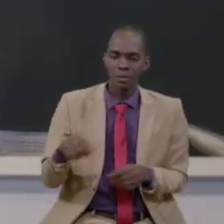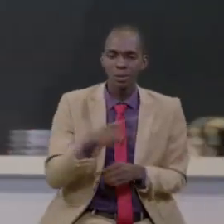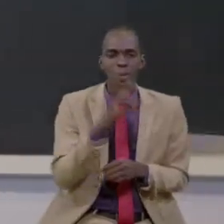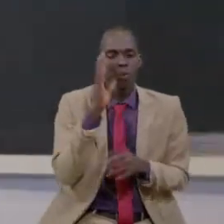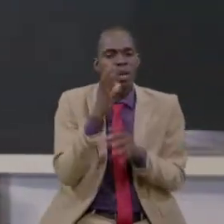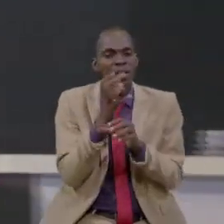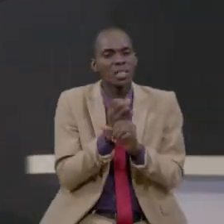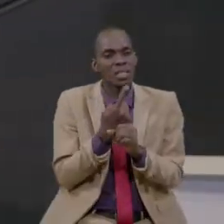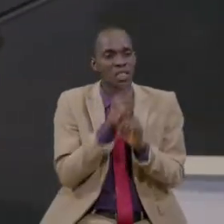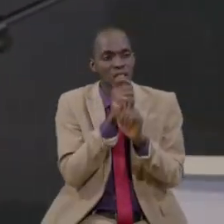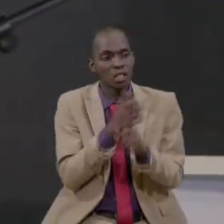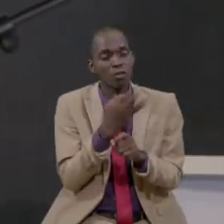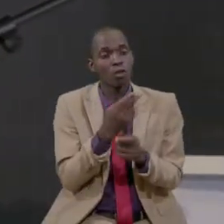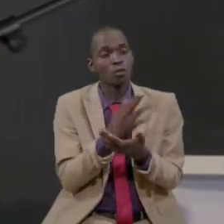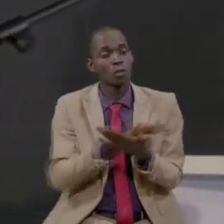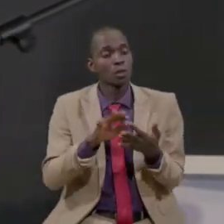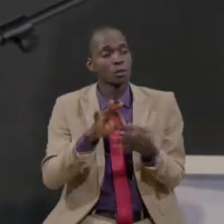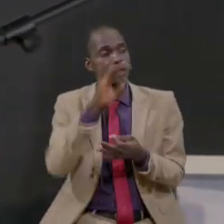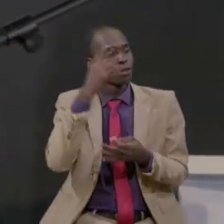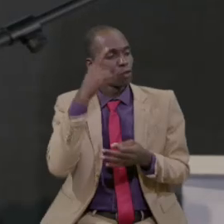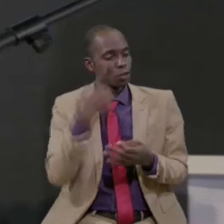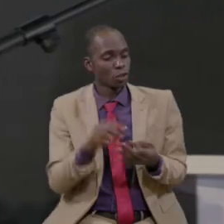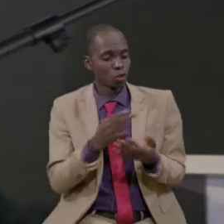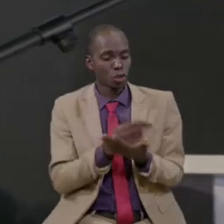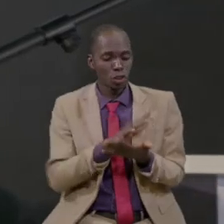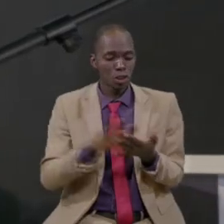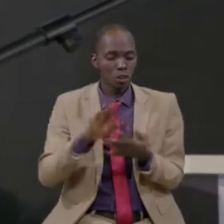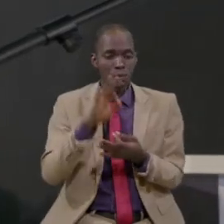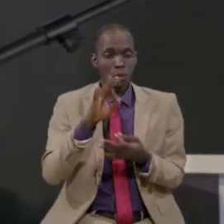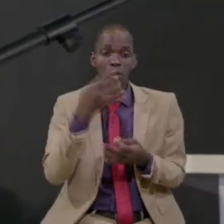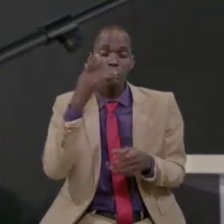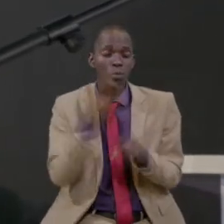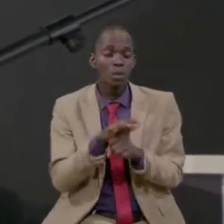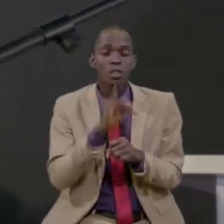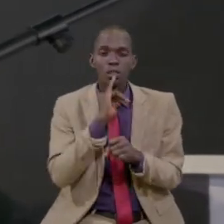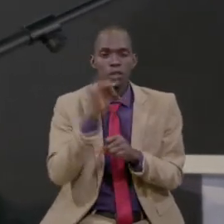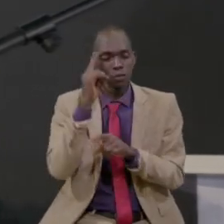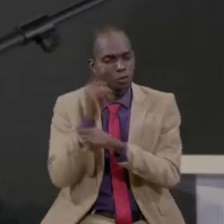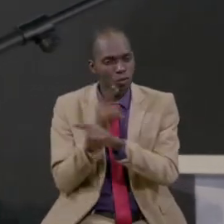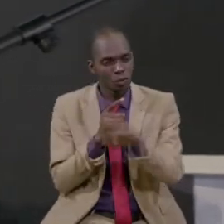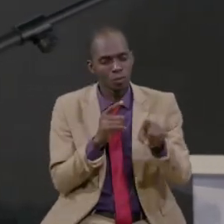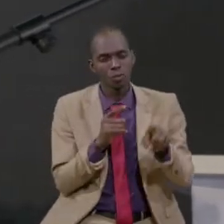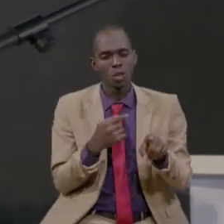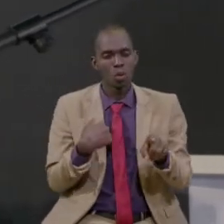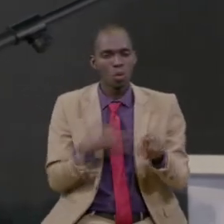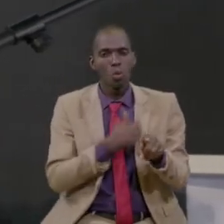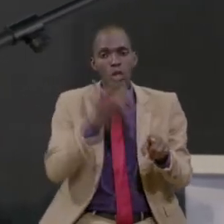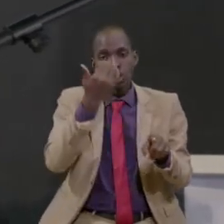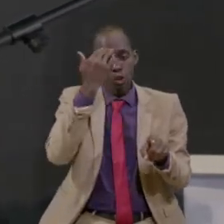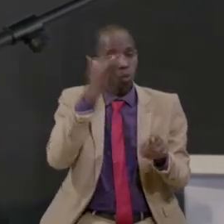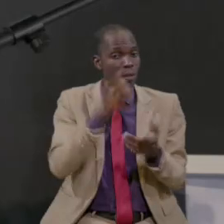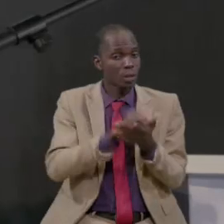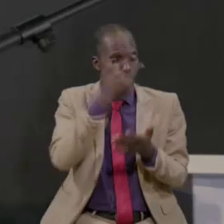for the promise is unto you. Now, we know that because we've read it over and over,